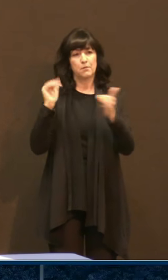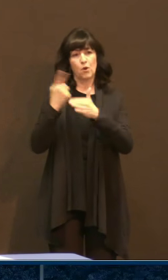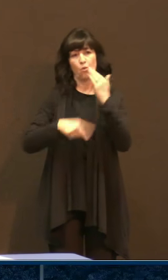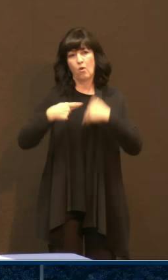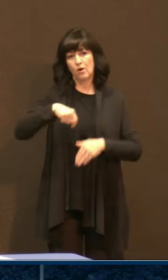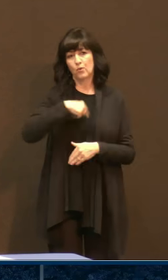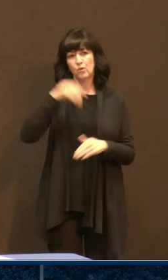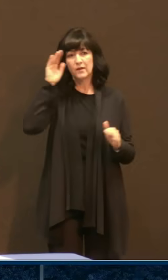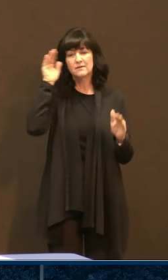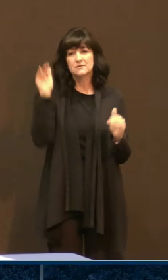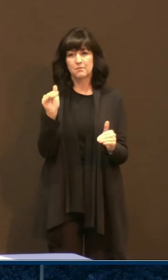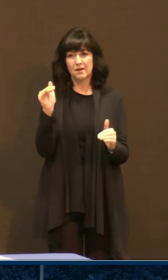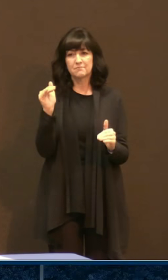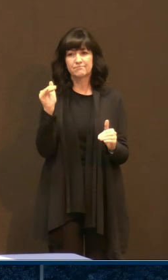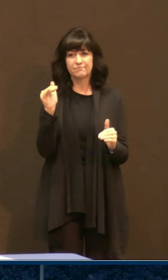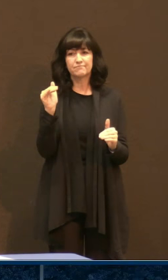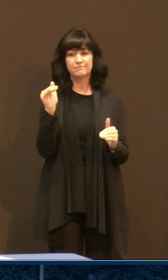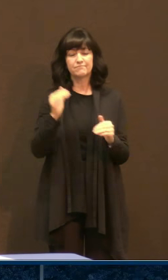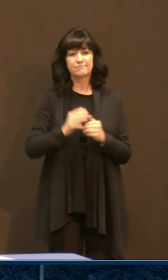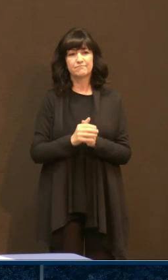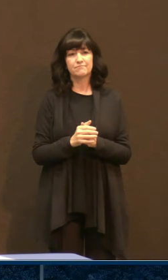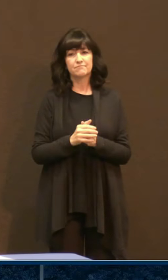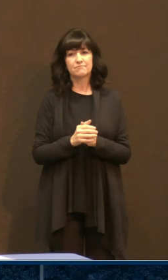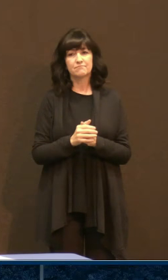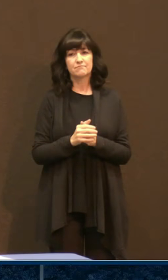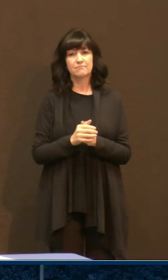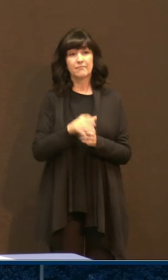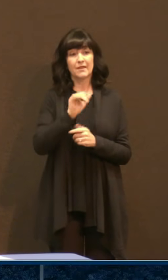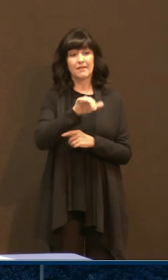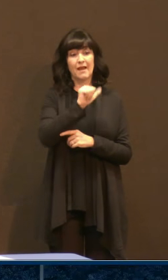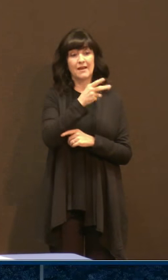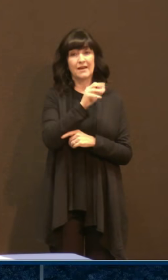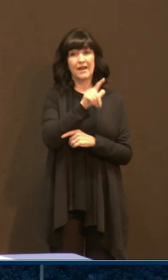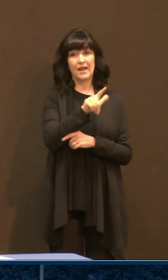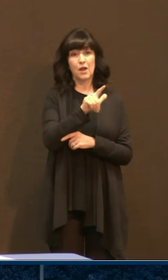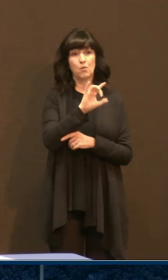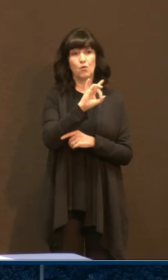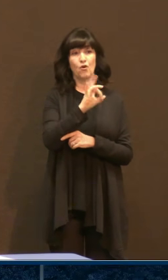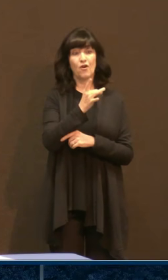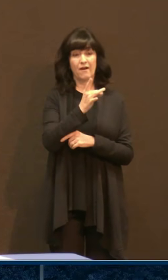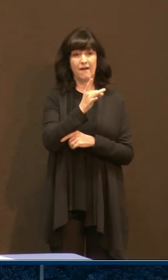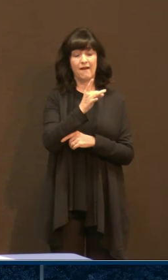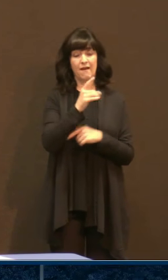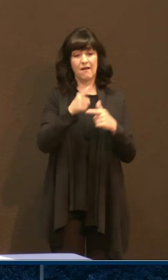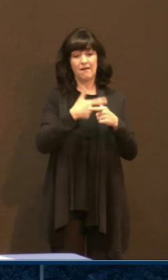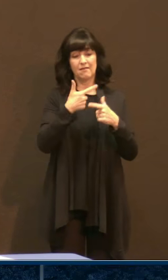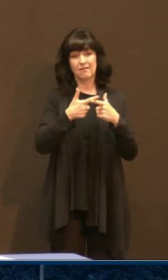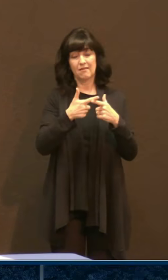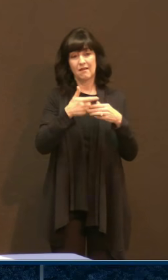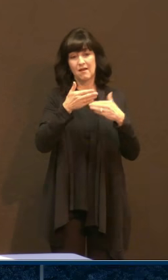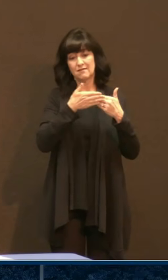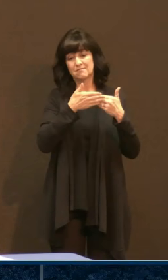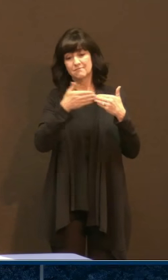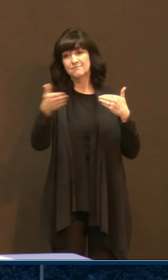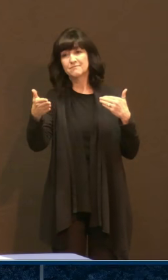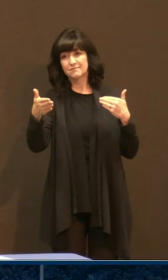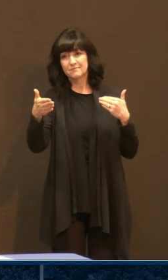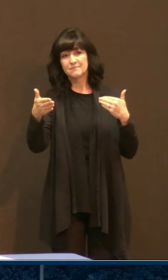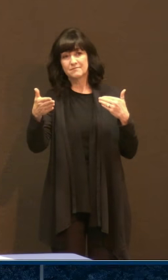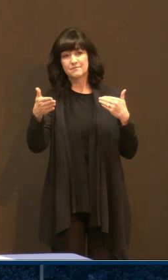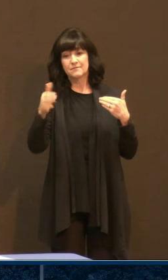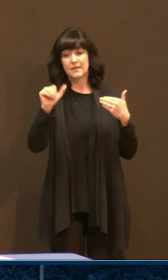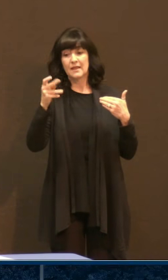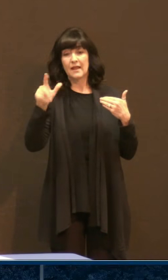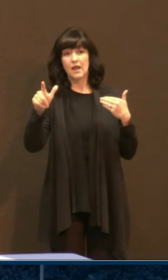back to the trend of April the 8th and moving forward to the April